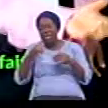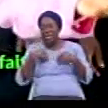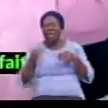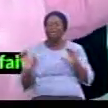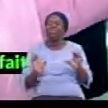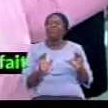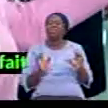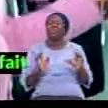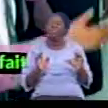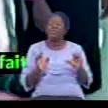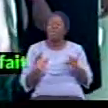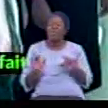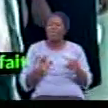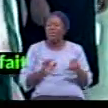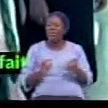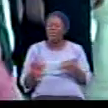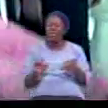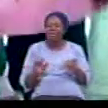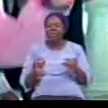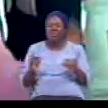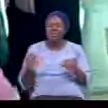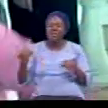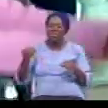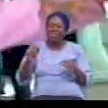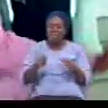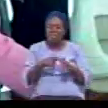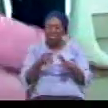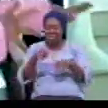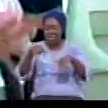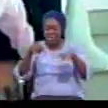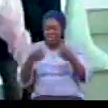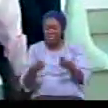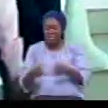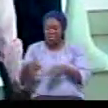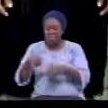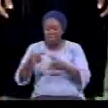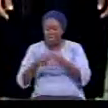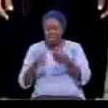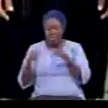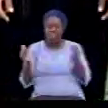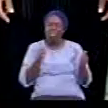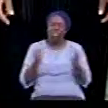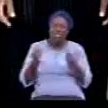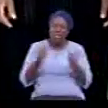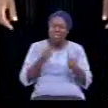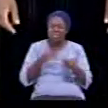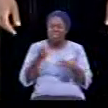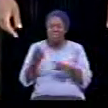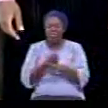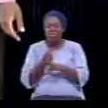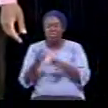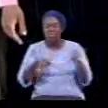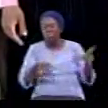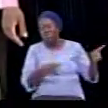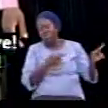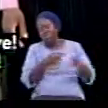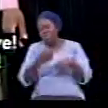thought they won when the crucified got sun. They had no idea what they